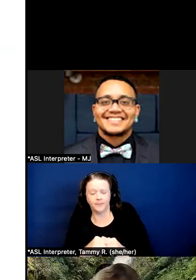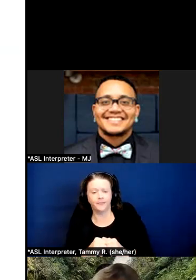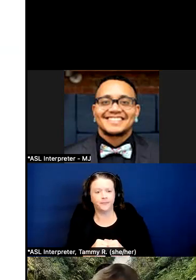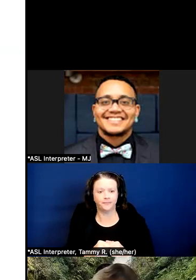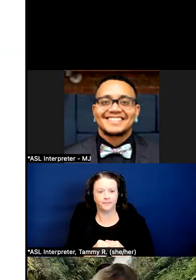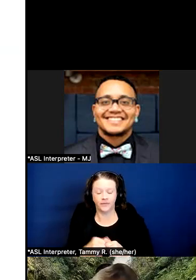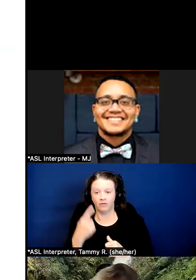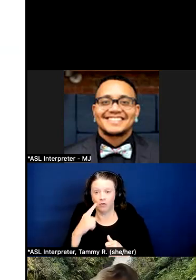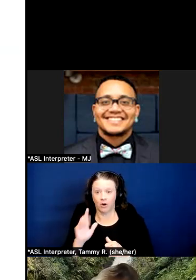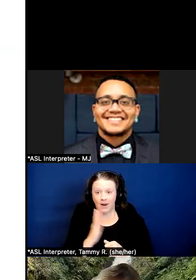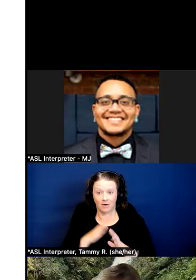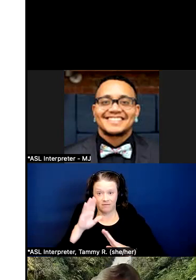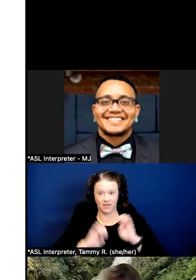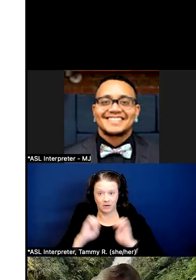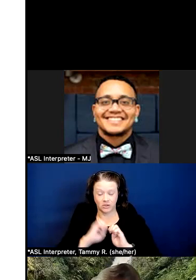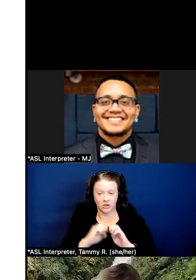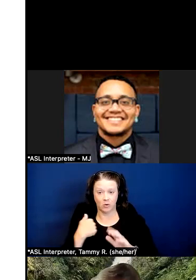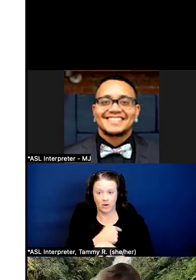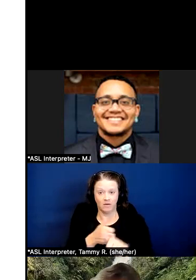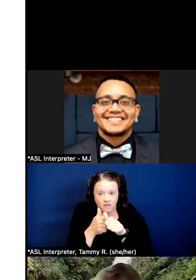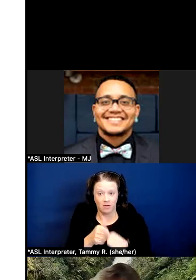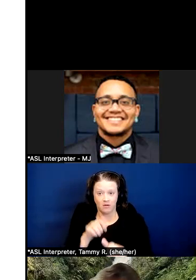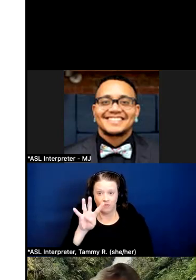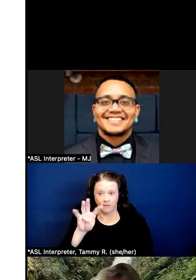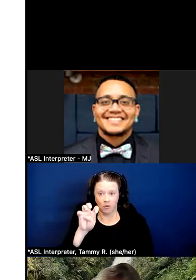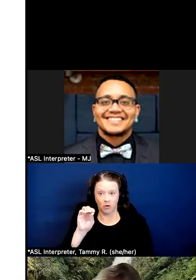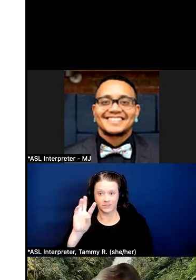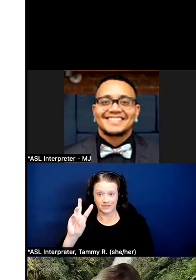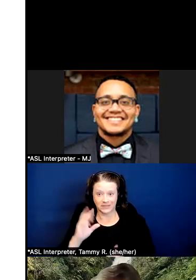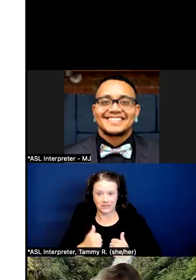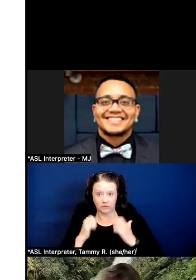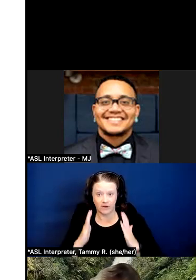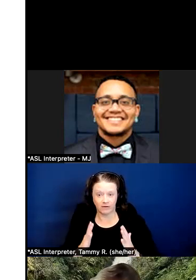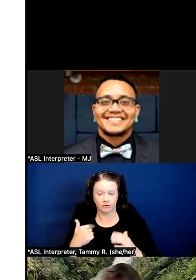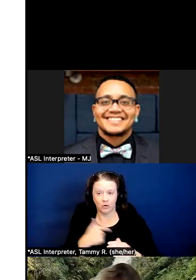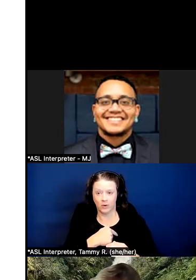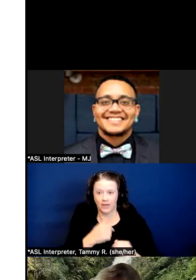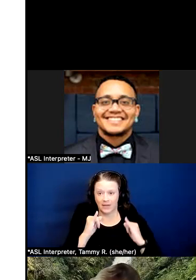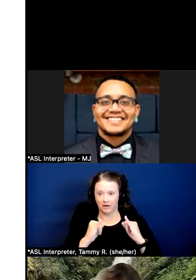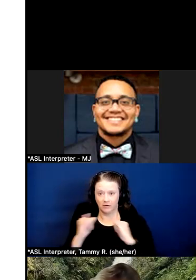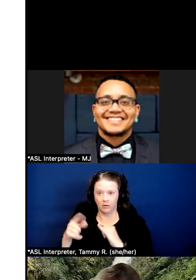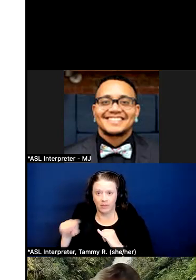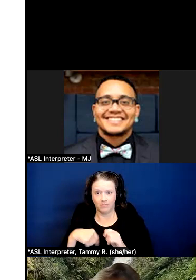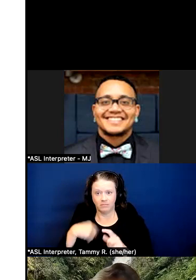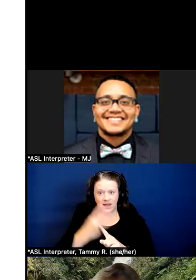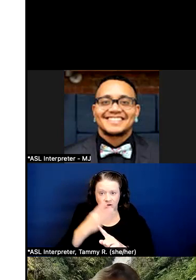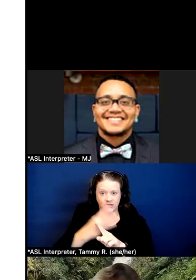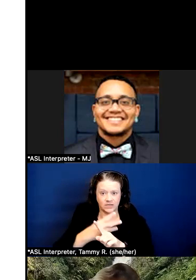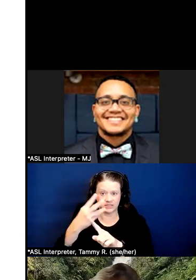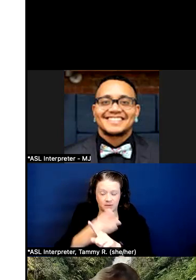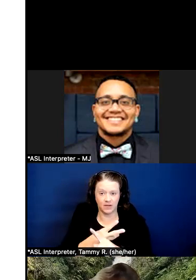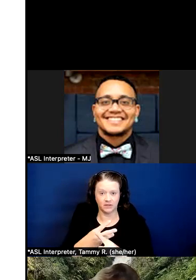evaluation, we followed 406 survivors and we interviewed them every 6 months